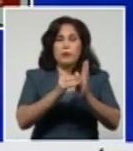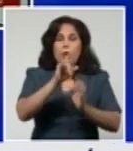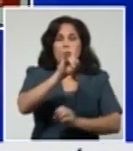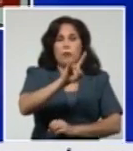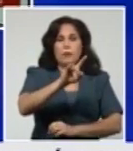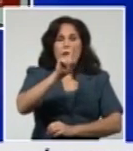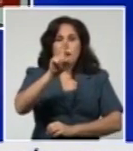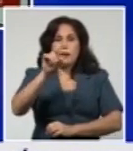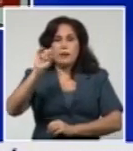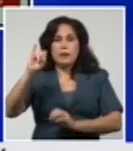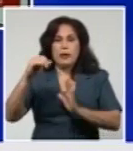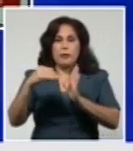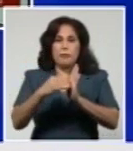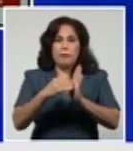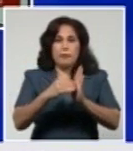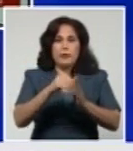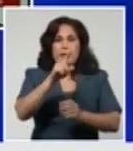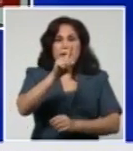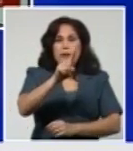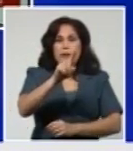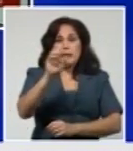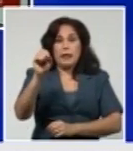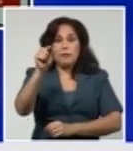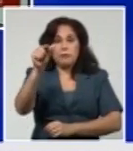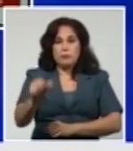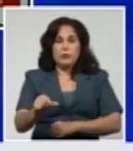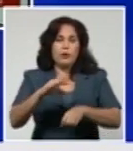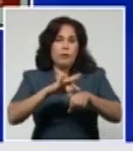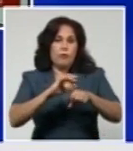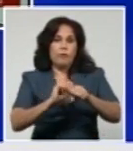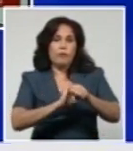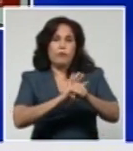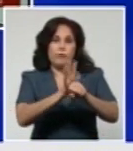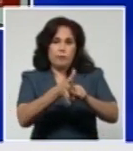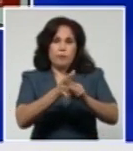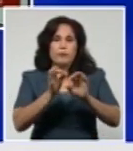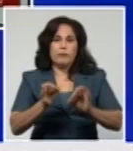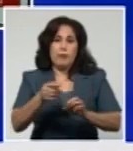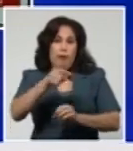216,872 COVID-19 fatalities.